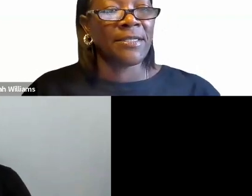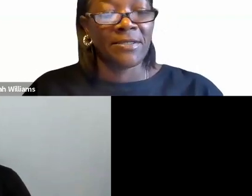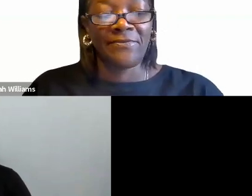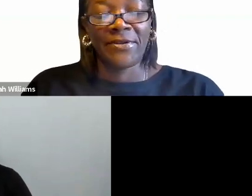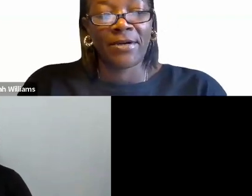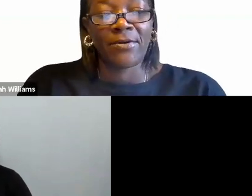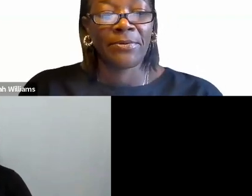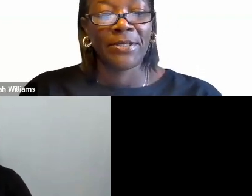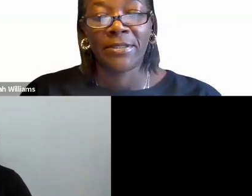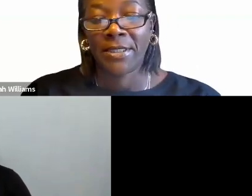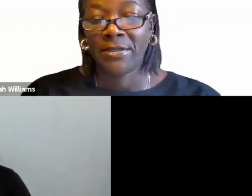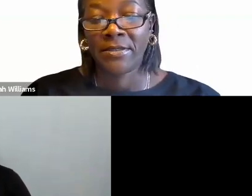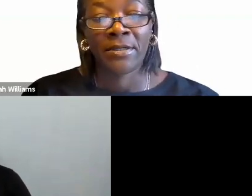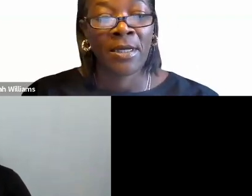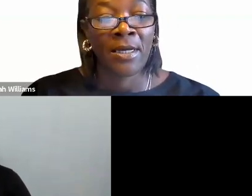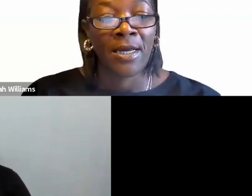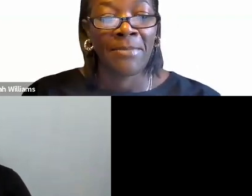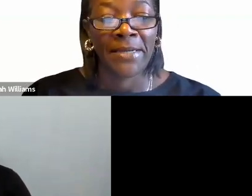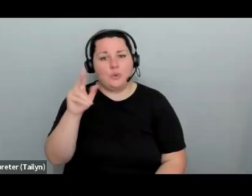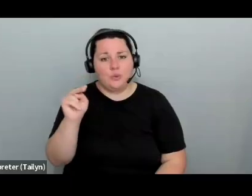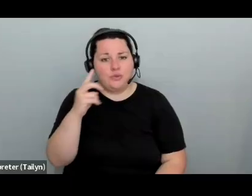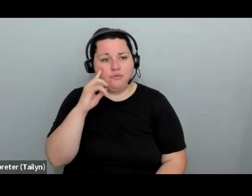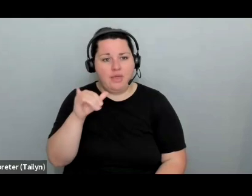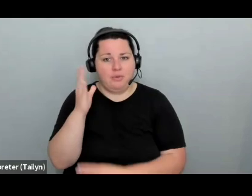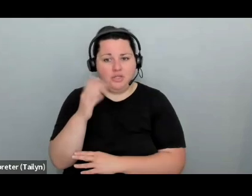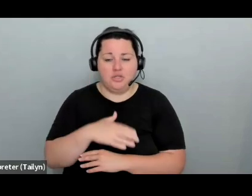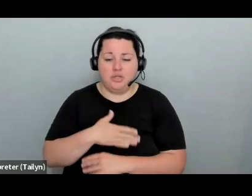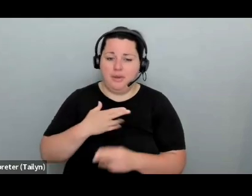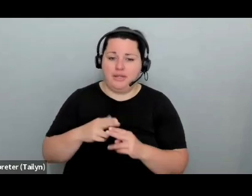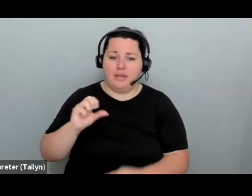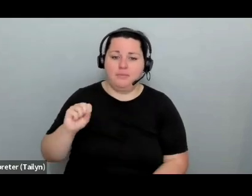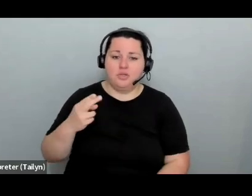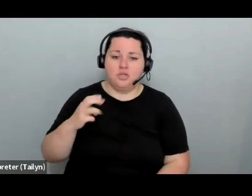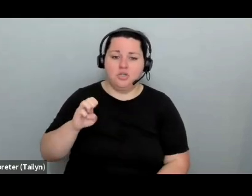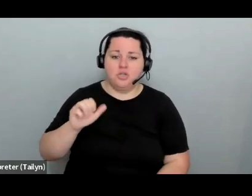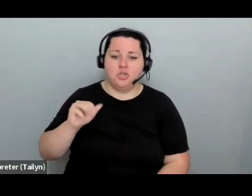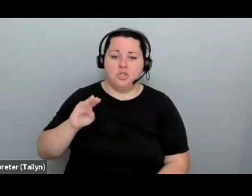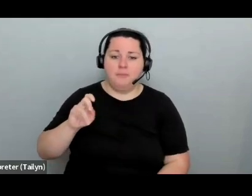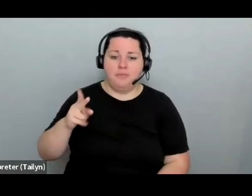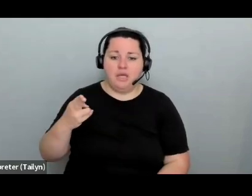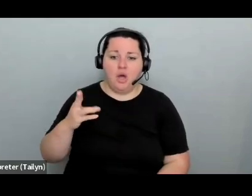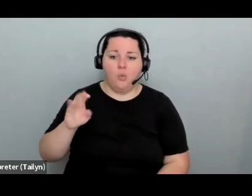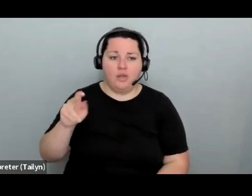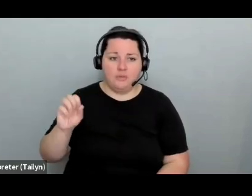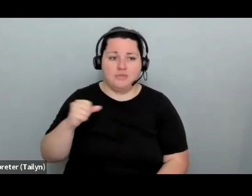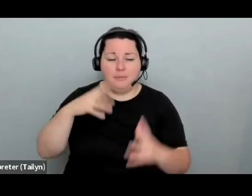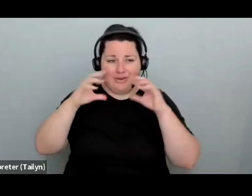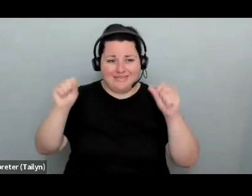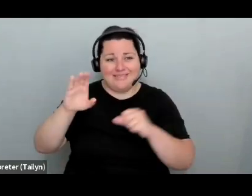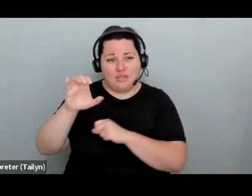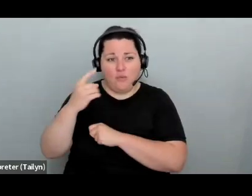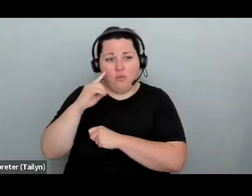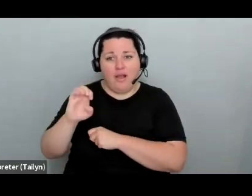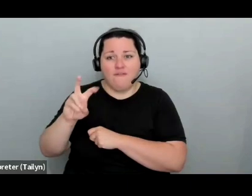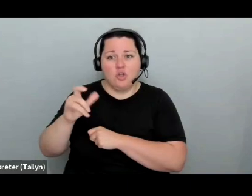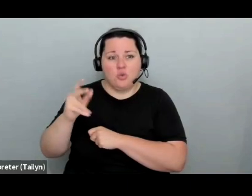All right, thank you, Susan, for that great presentation. My name is Sheamekah Williams. I'm the president and CEO of the Evolution Foundation out